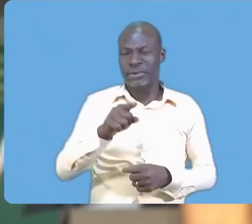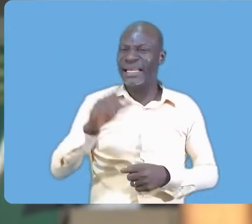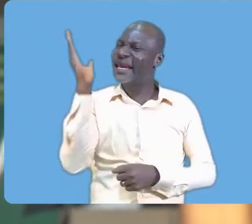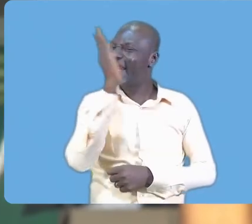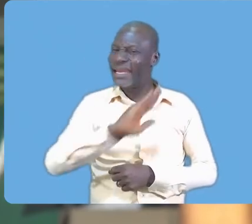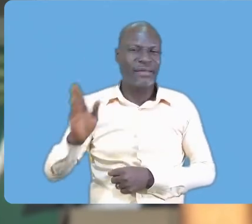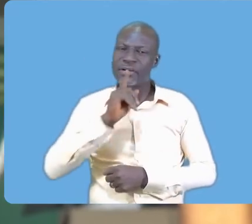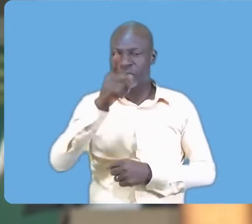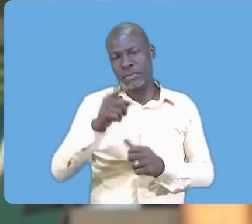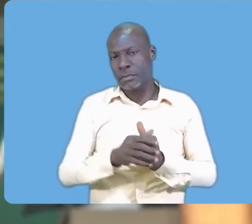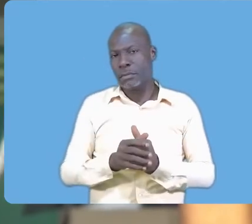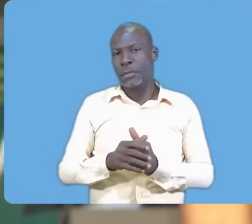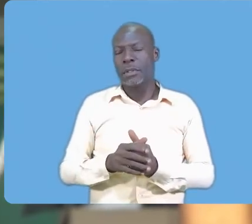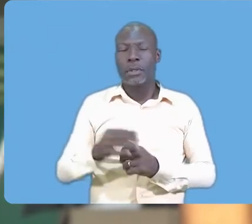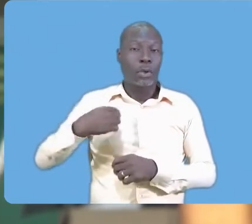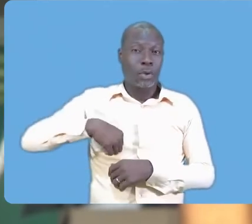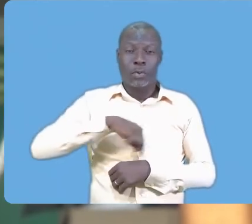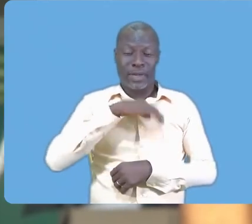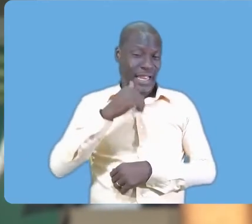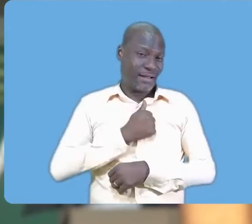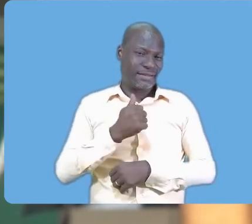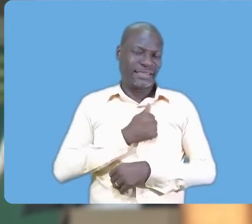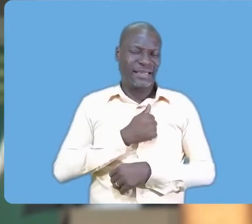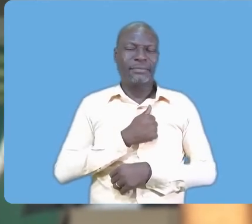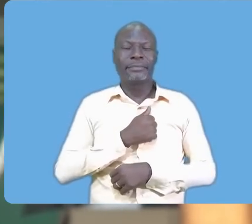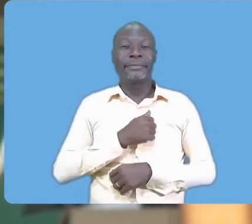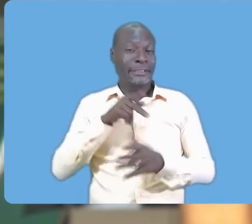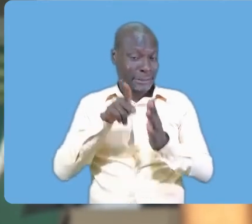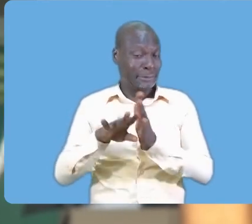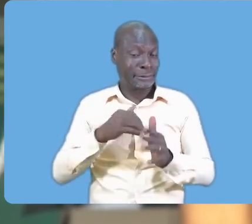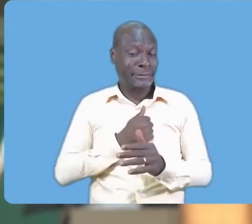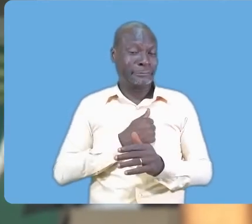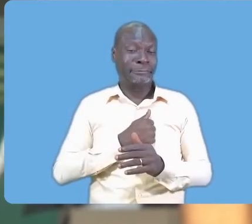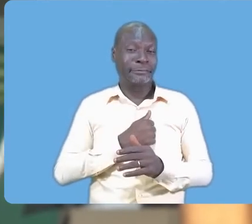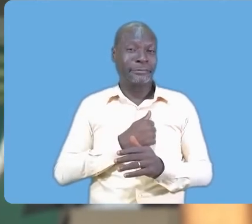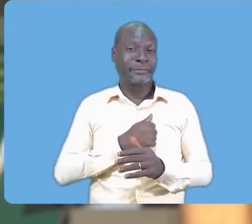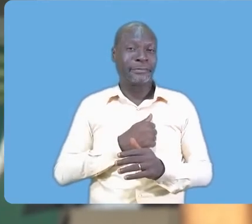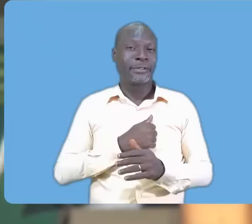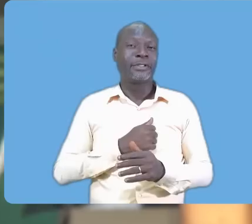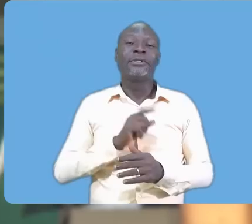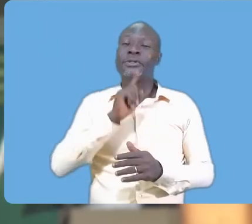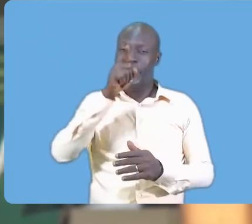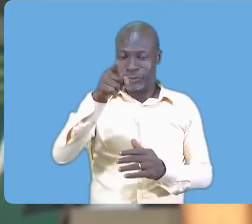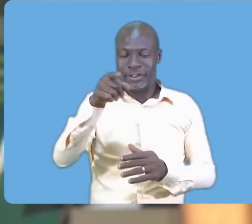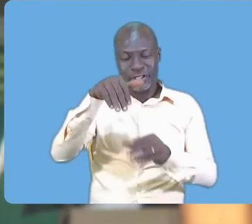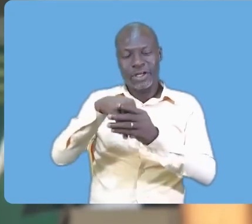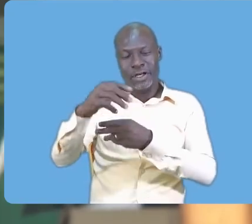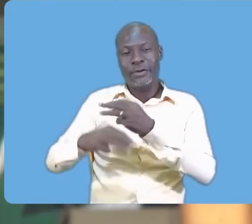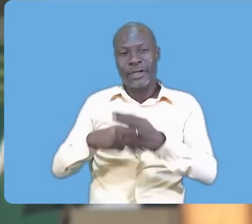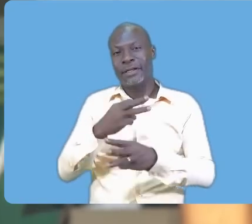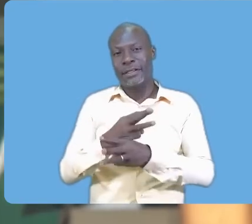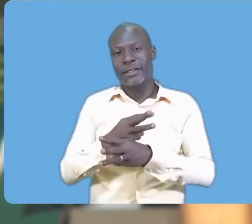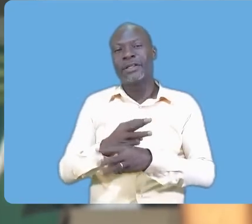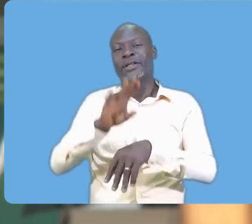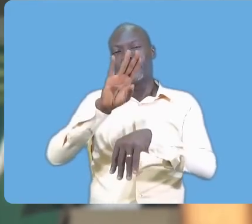never true. It's yanni and cassa and you pay a wansom. Or of all tell me, no crack be, it will be a say. Church